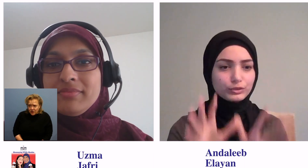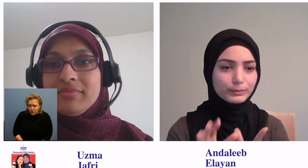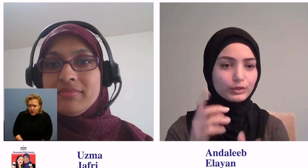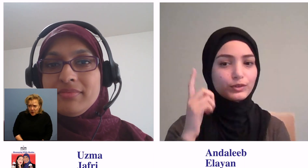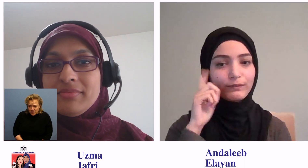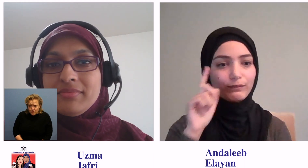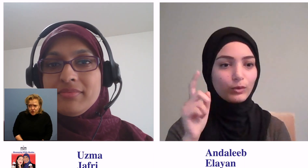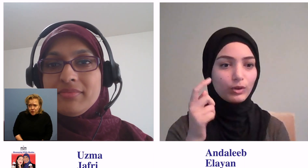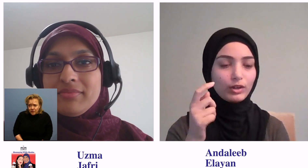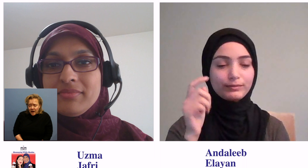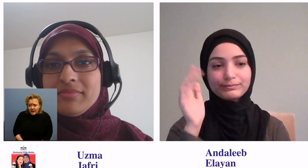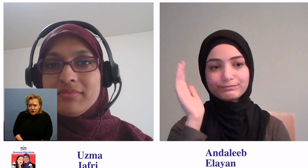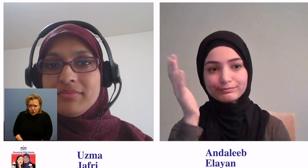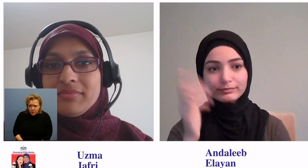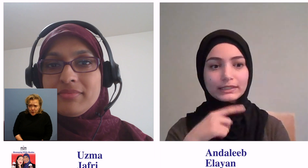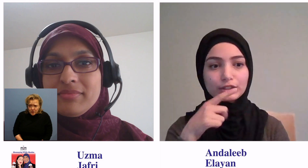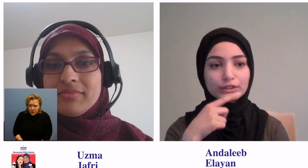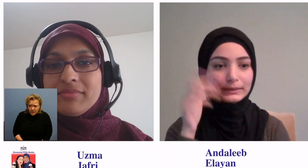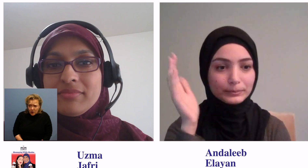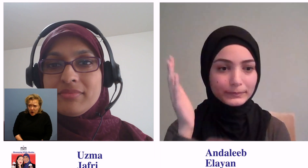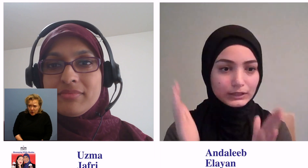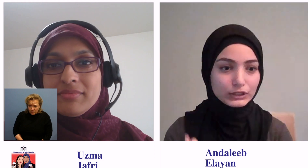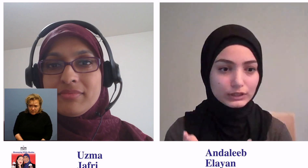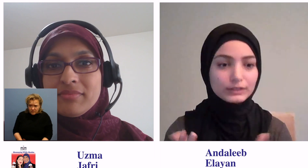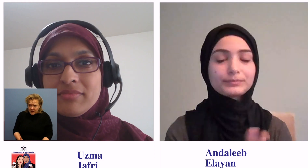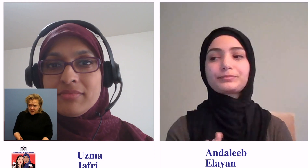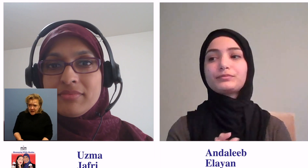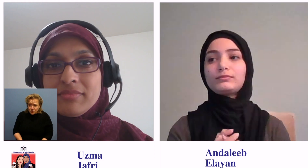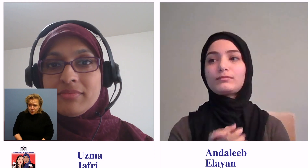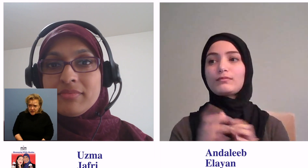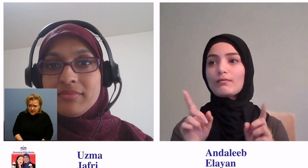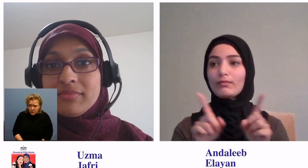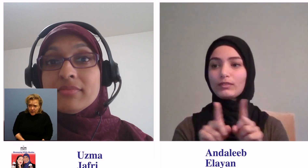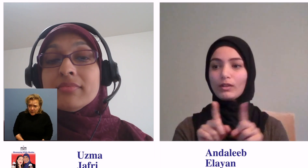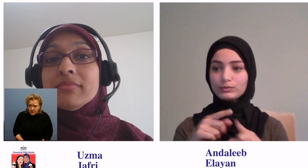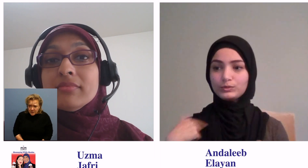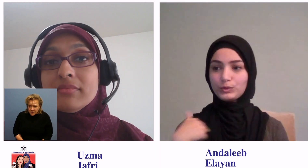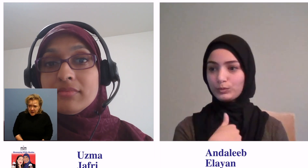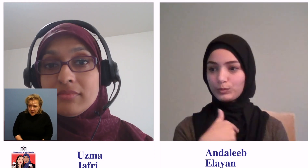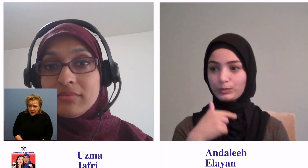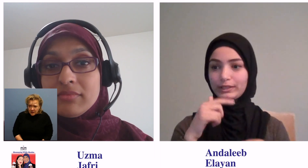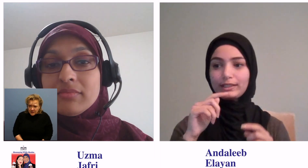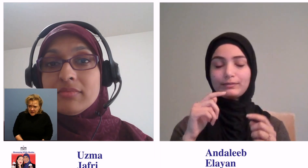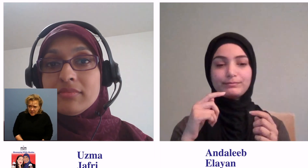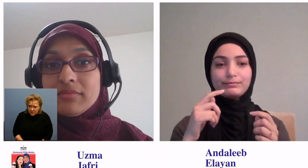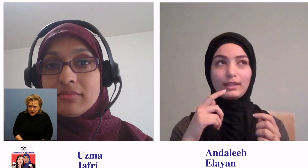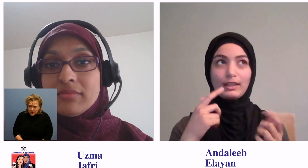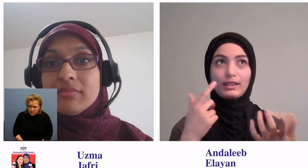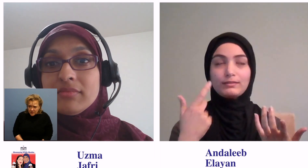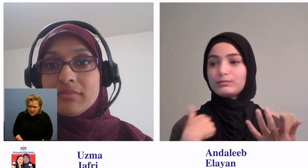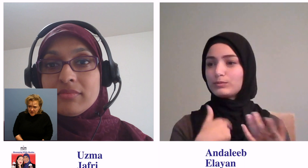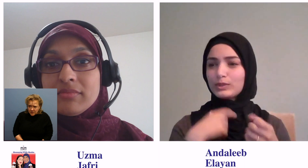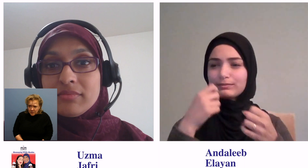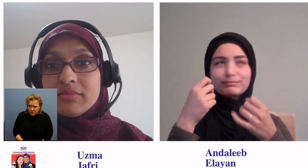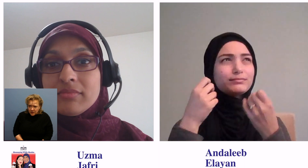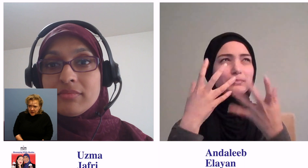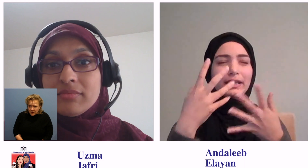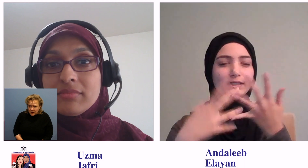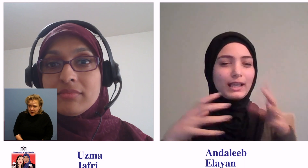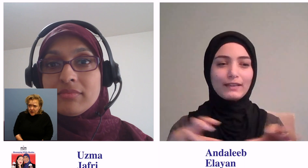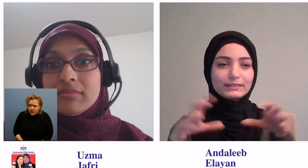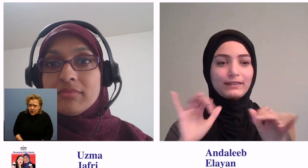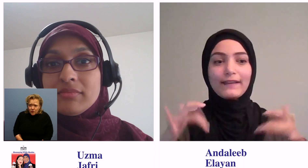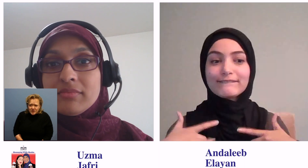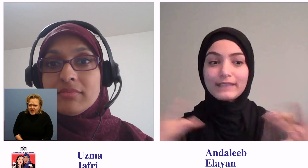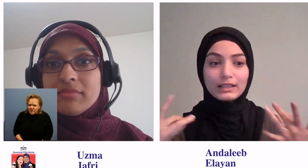And we also do provide interpreters when there are guest lectures somewhere speaking on Islam or to the Muslim community.